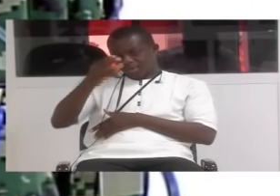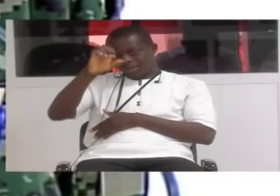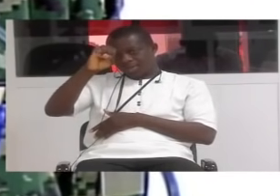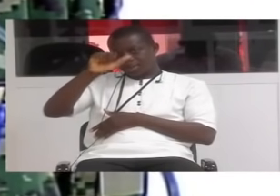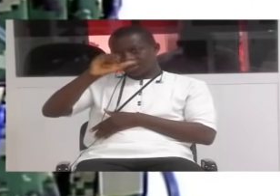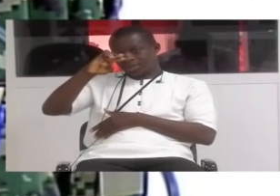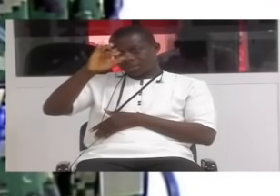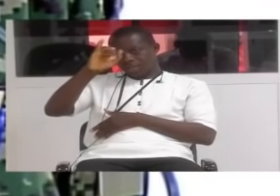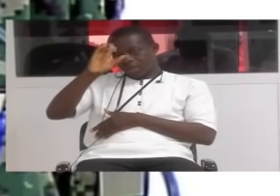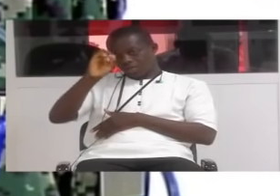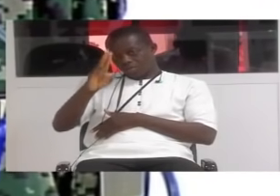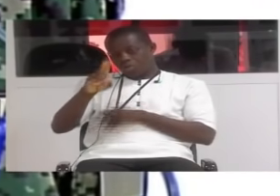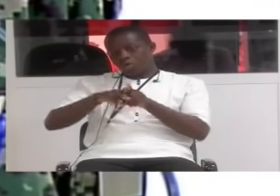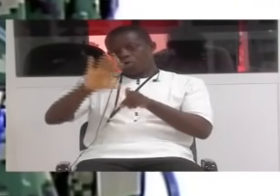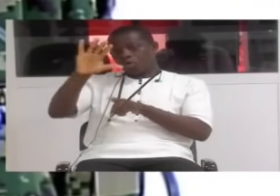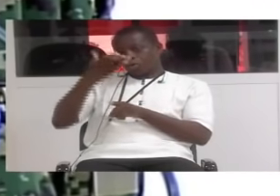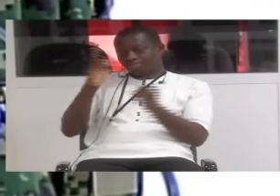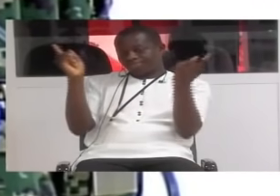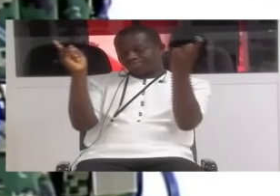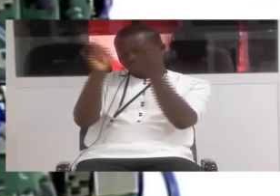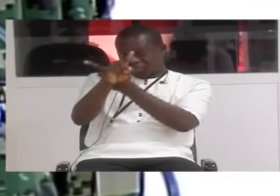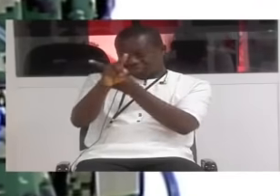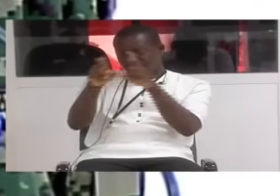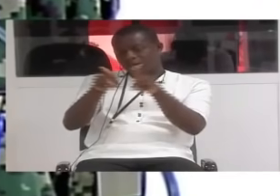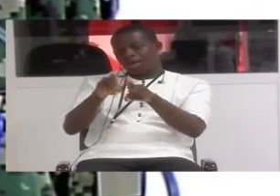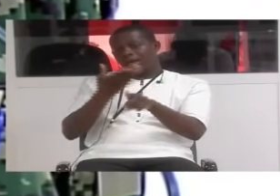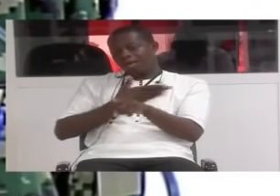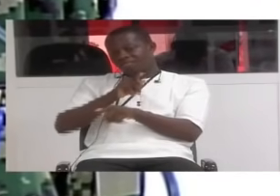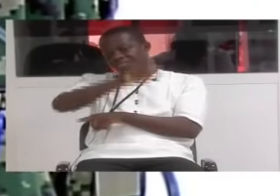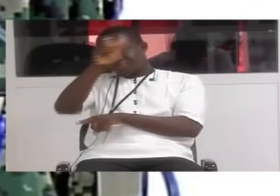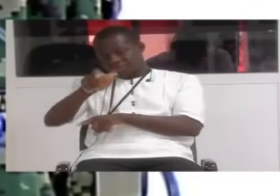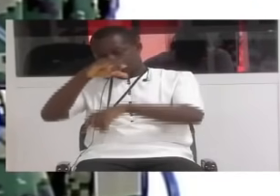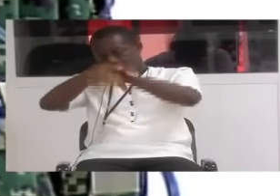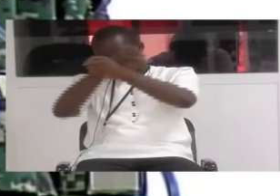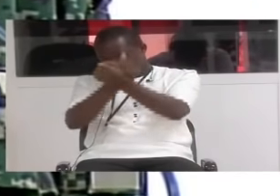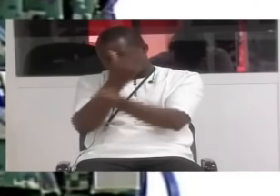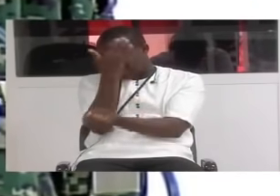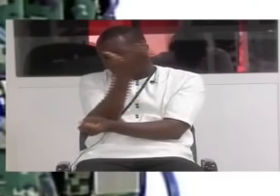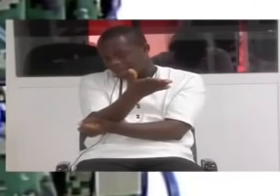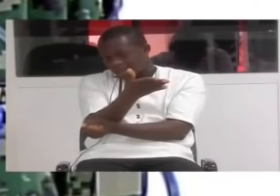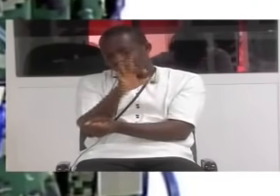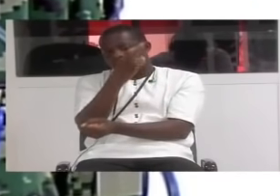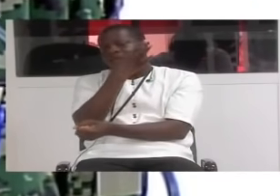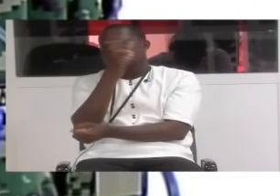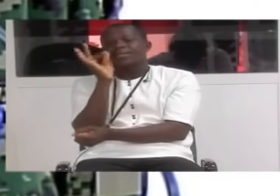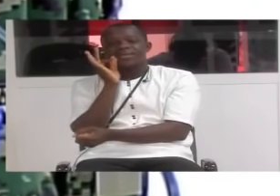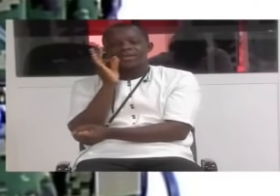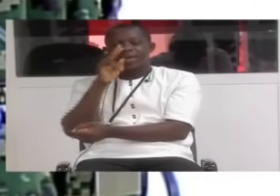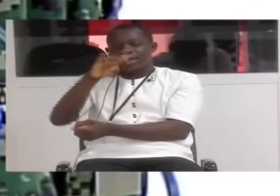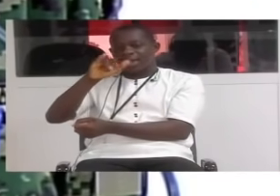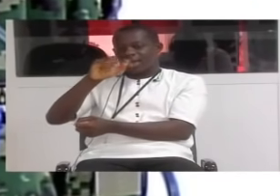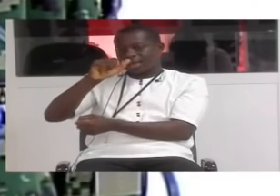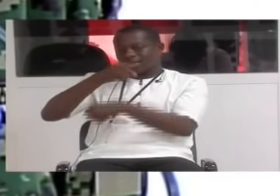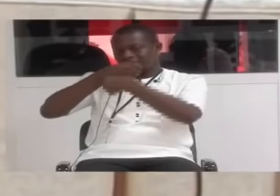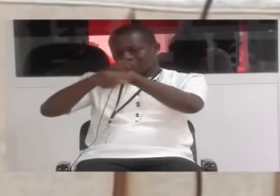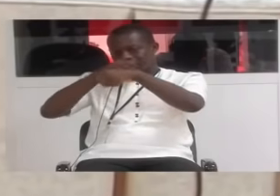lan change la tanjil training school nga lul tangoles nga mole muta nga maboje. You should come and change me at the Tanje